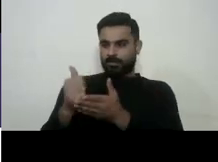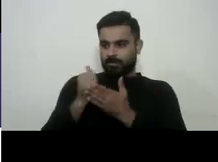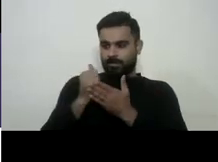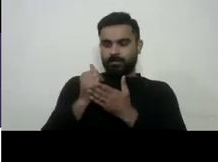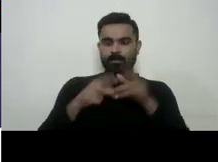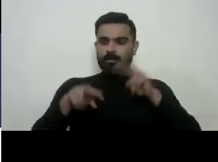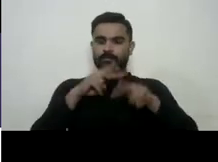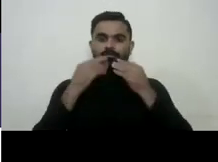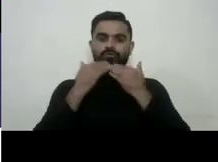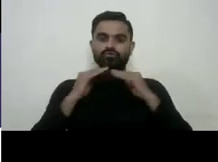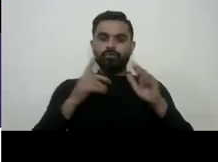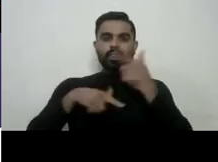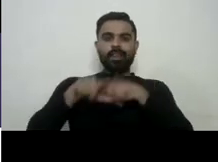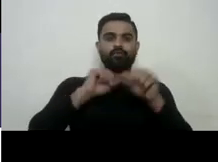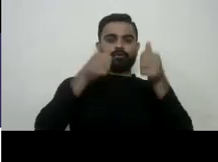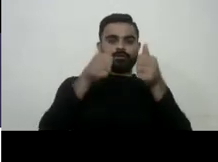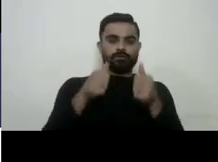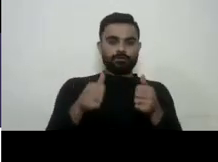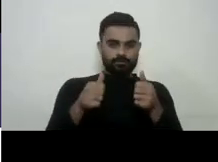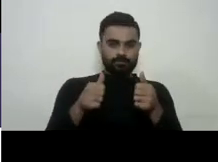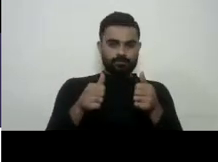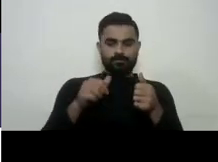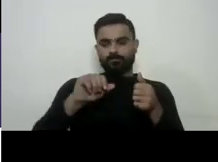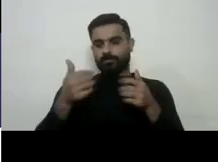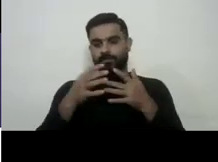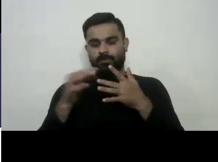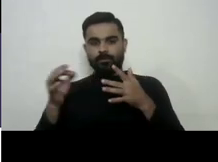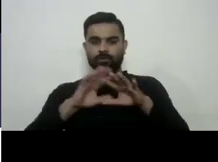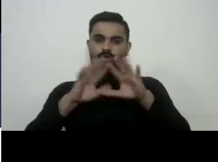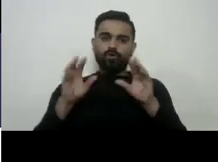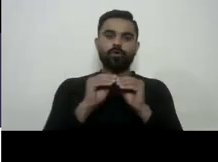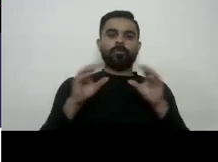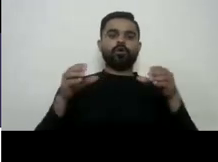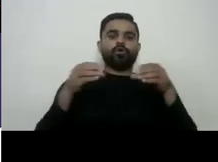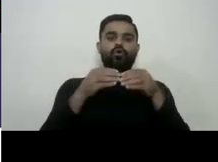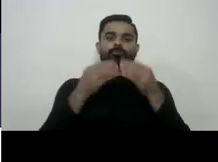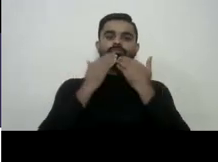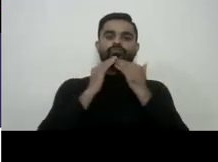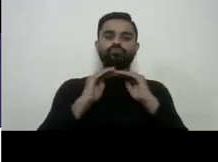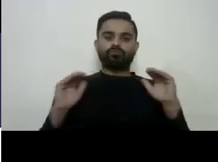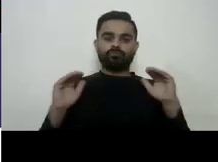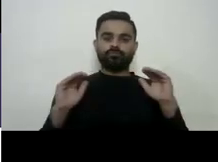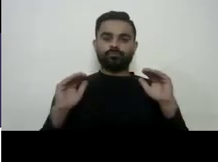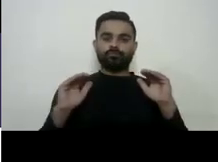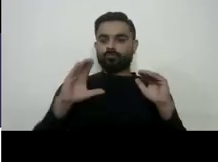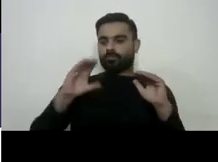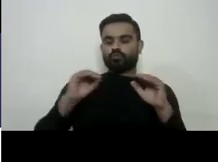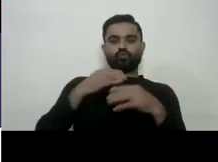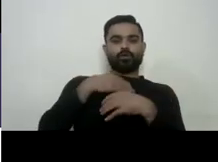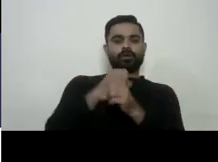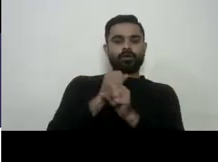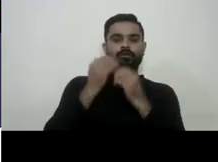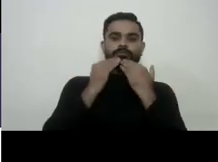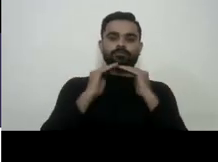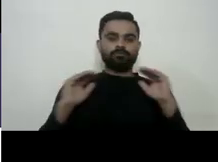the student's language output. And ultimately, as a whole group, the student will co-create the story.